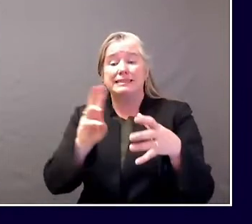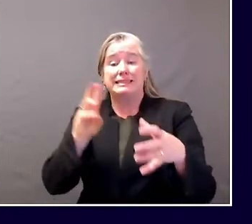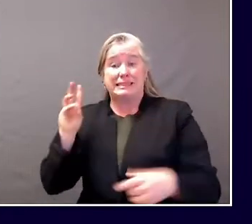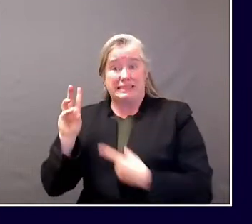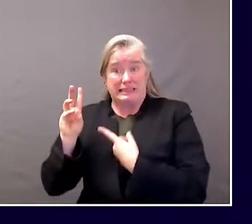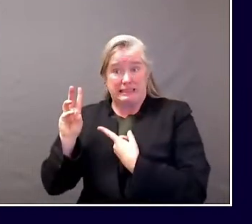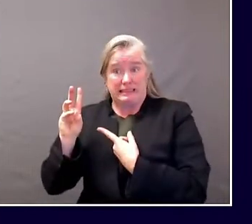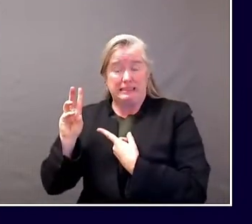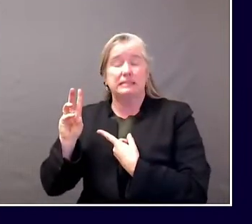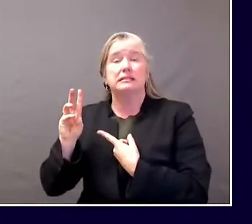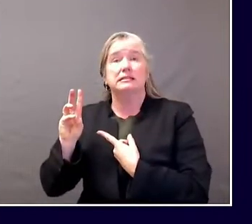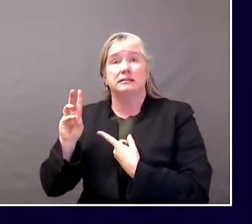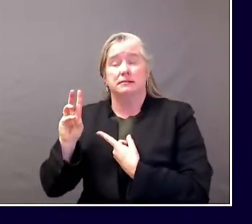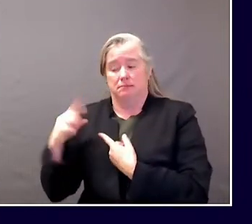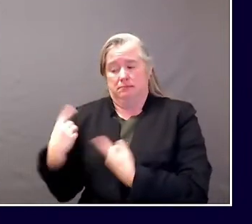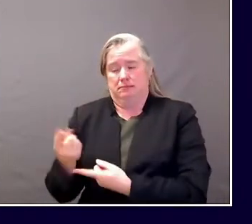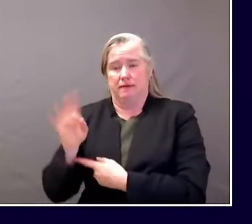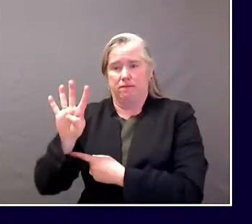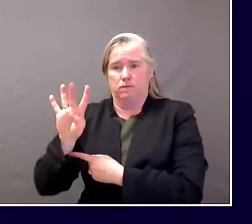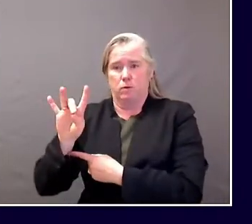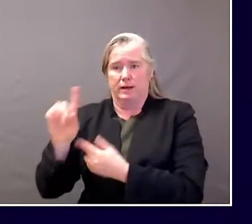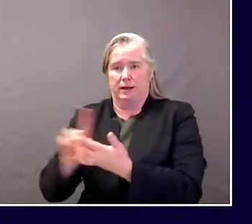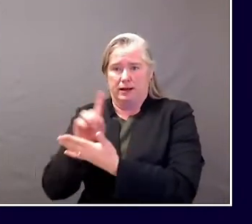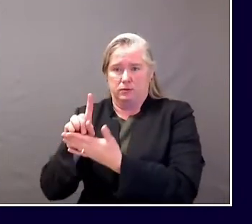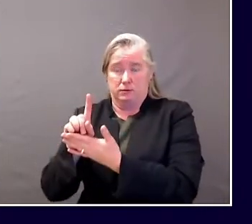away within the last 48 hours.